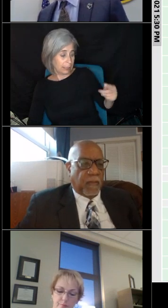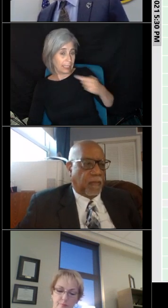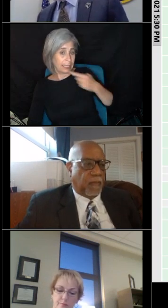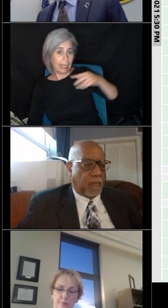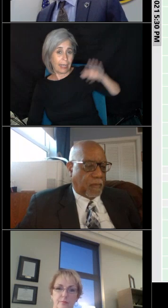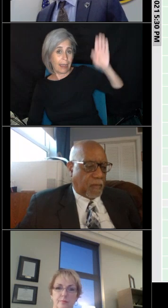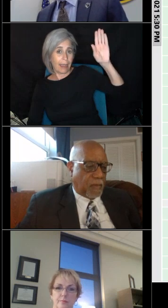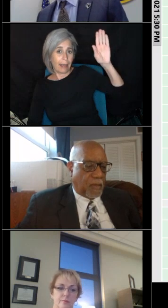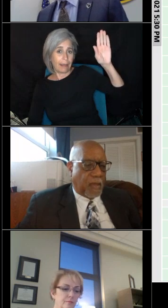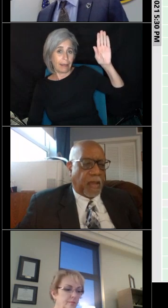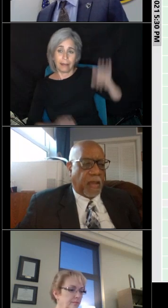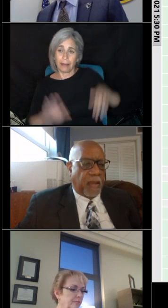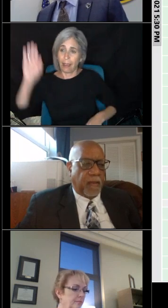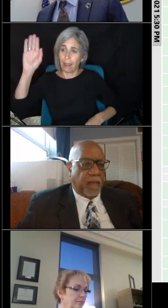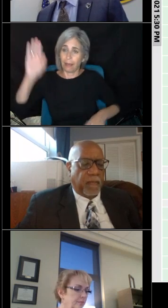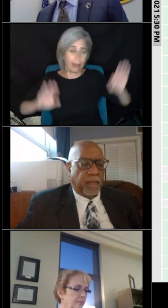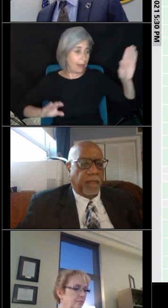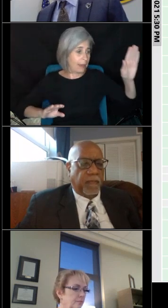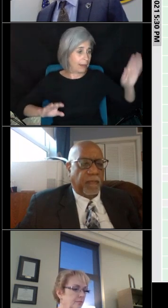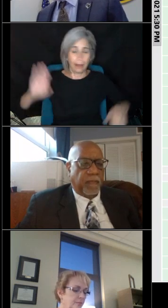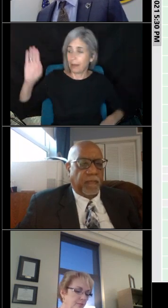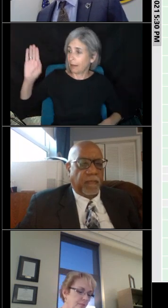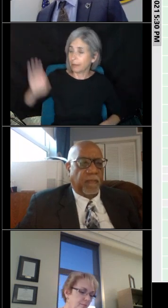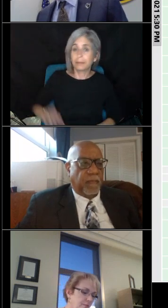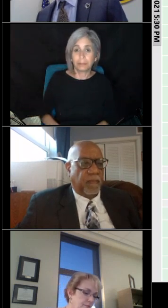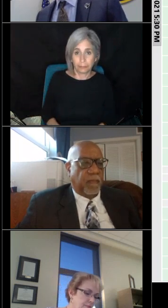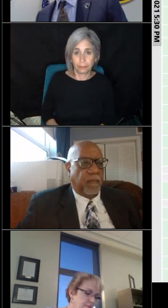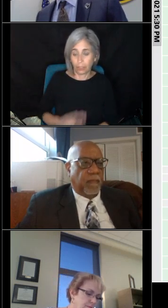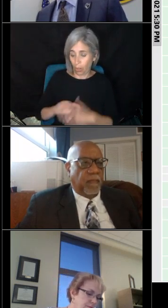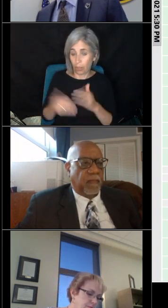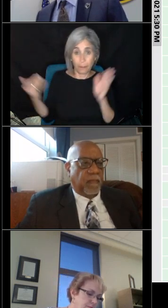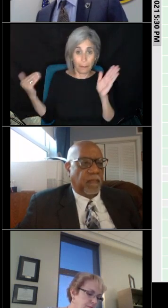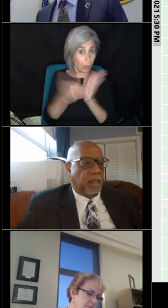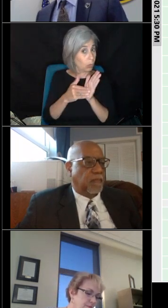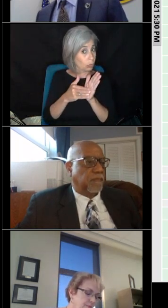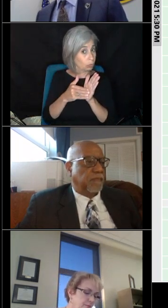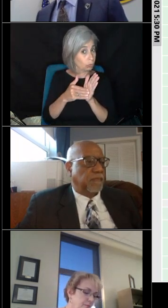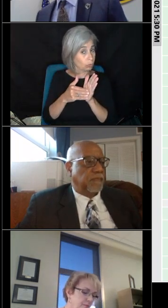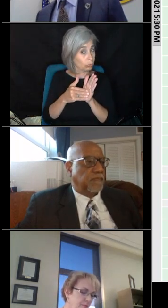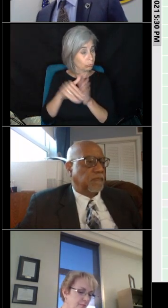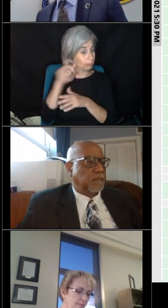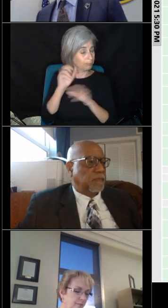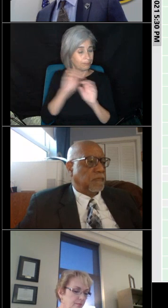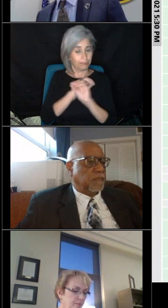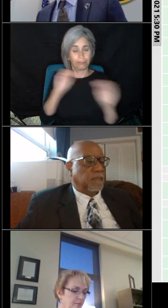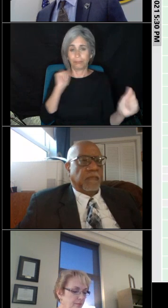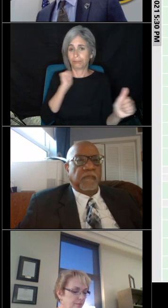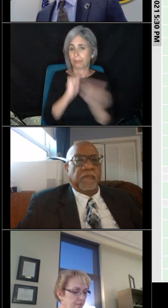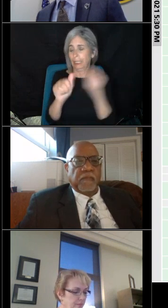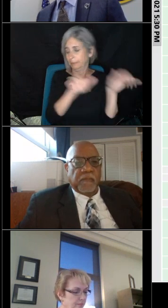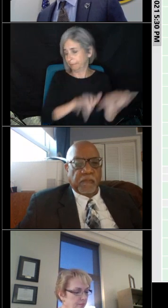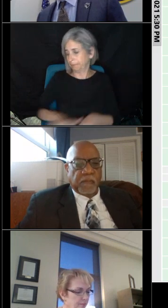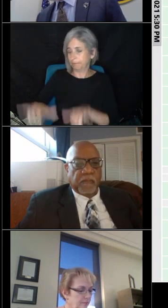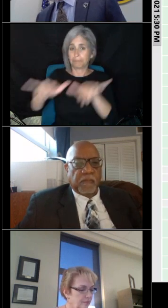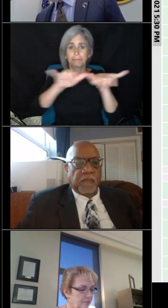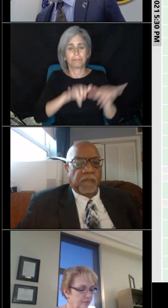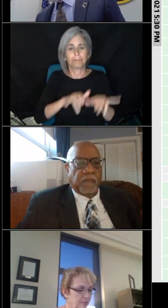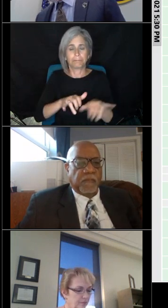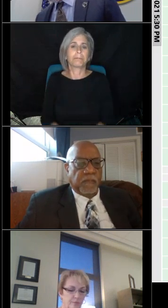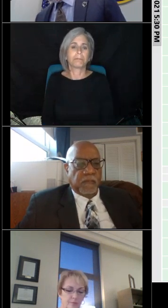by saying aye. Aye. Aye. All those opposed? Hearing none, motion passes unanimously.